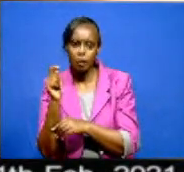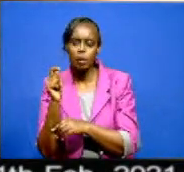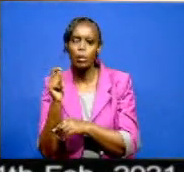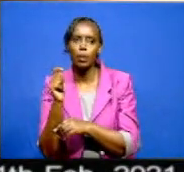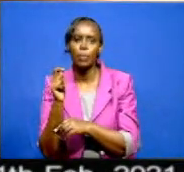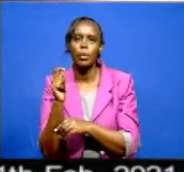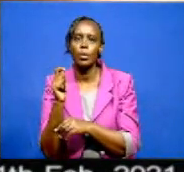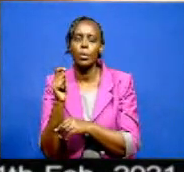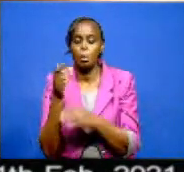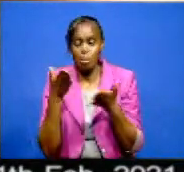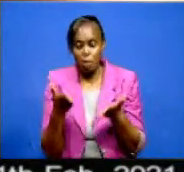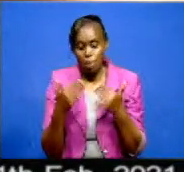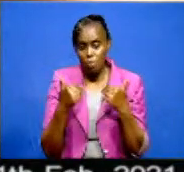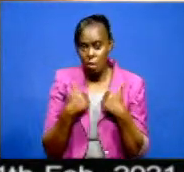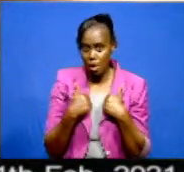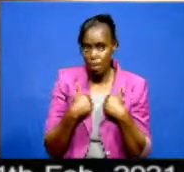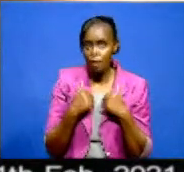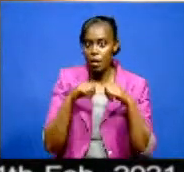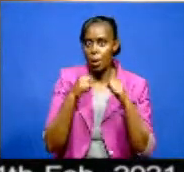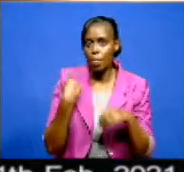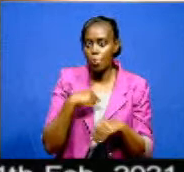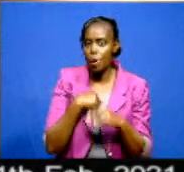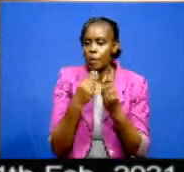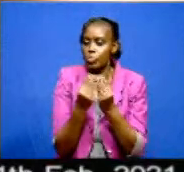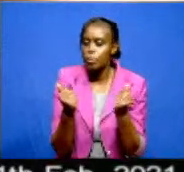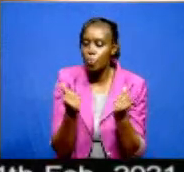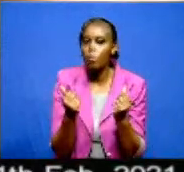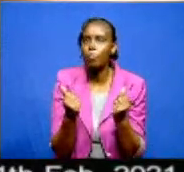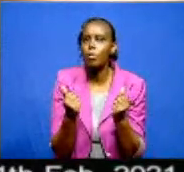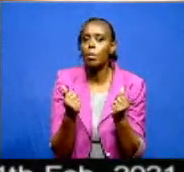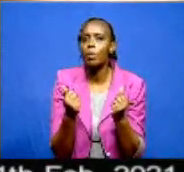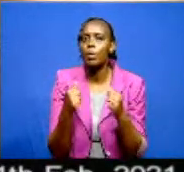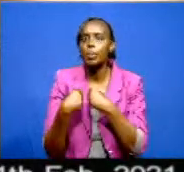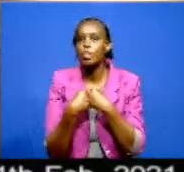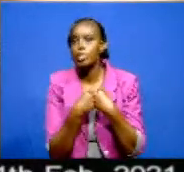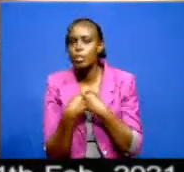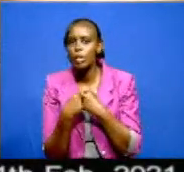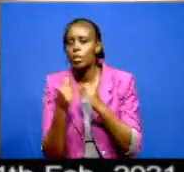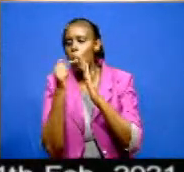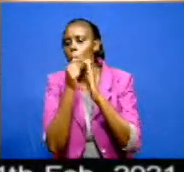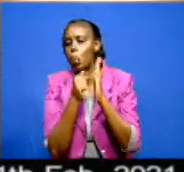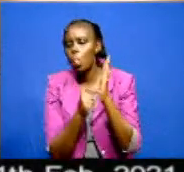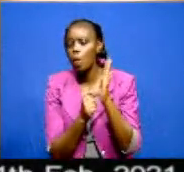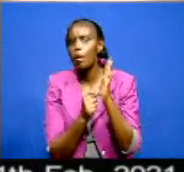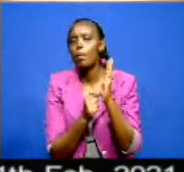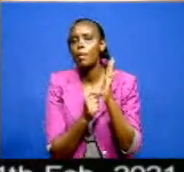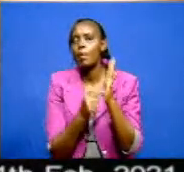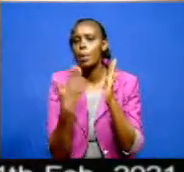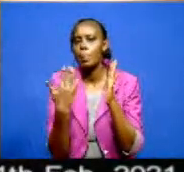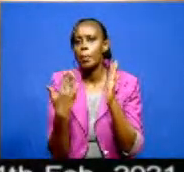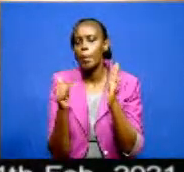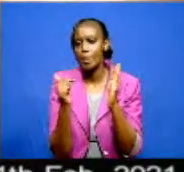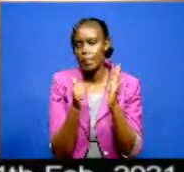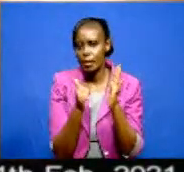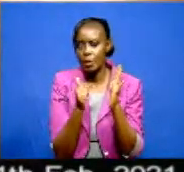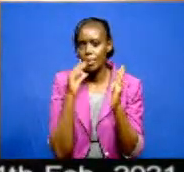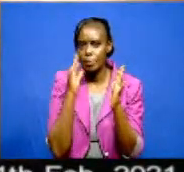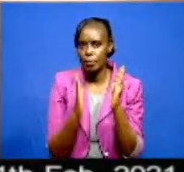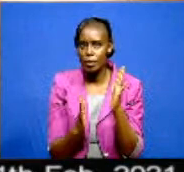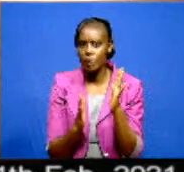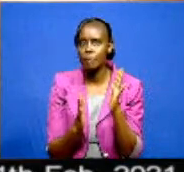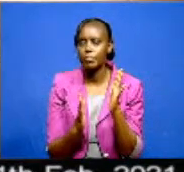in place at the moment, and this will enable us to address the challenges highlighted in this sessional paper. Madam